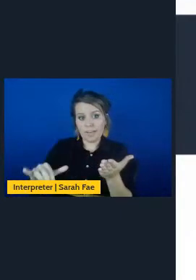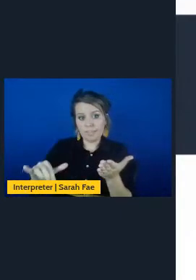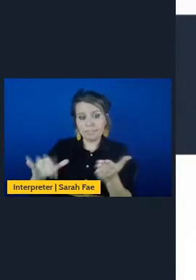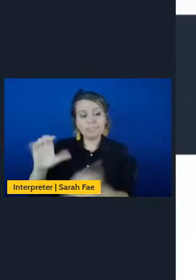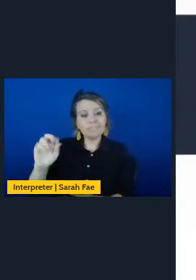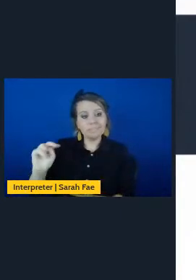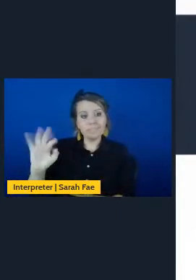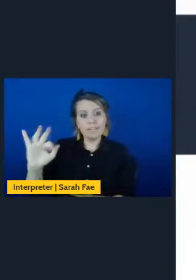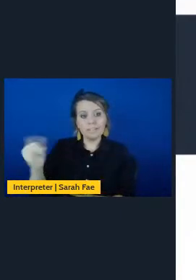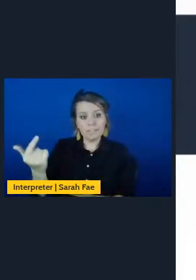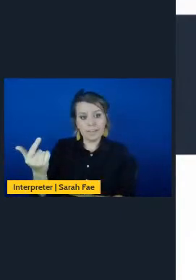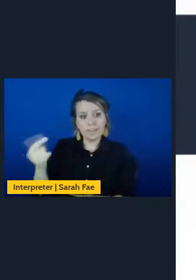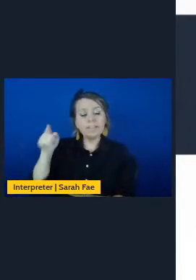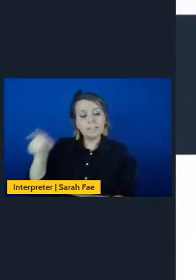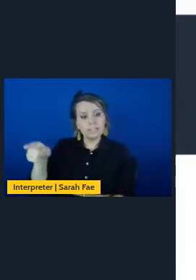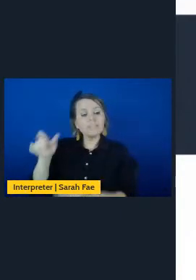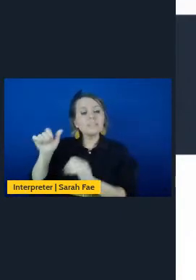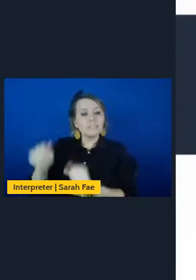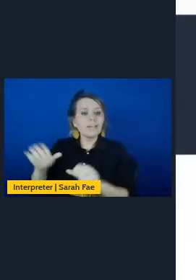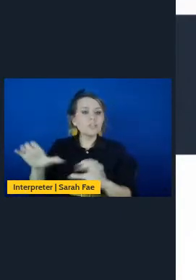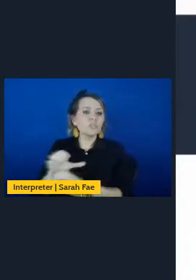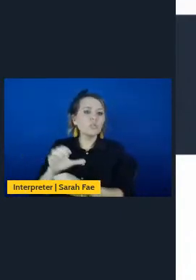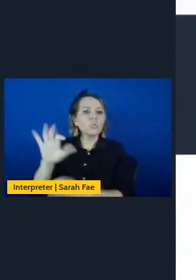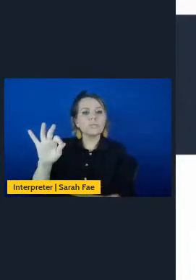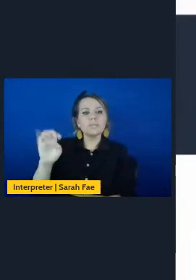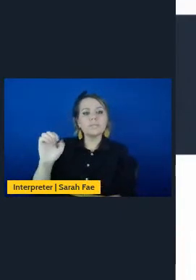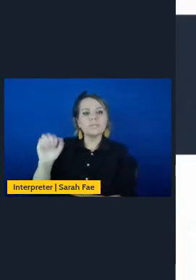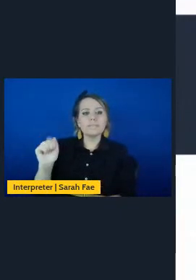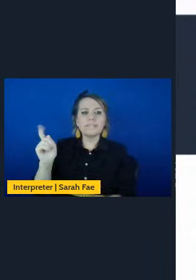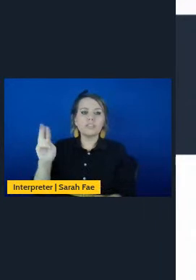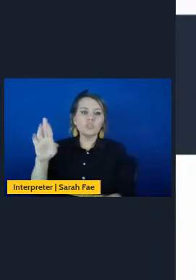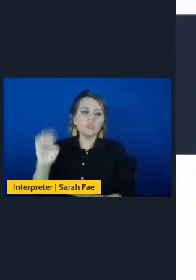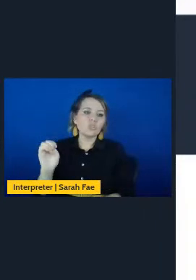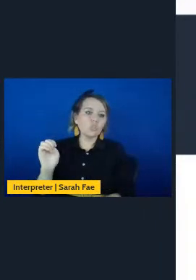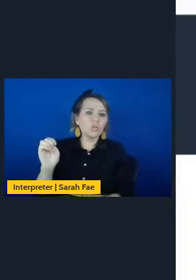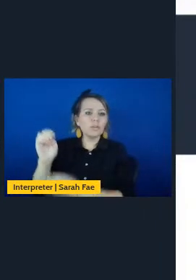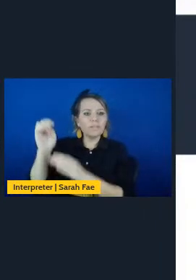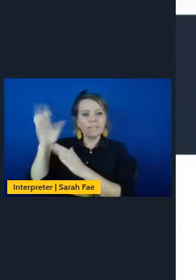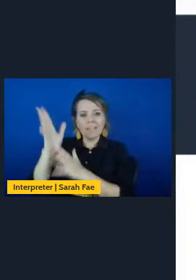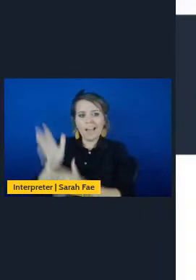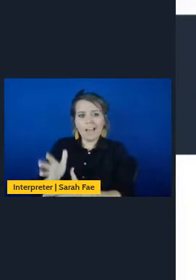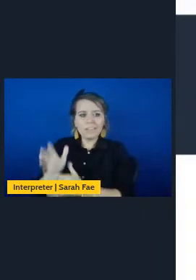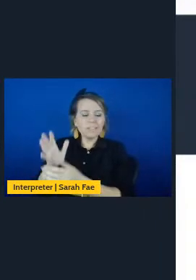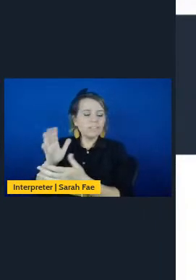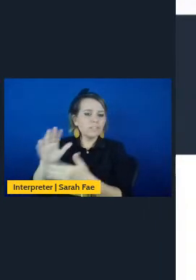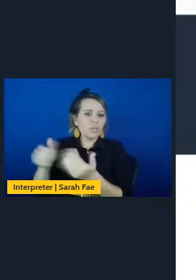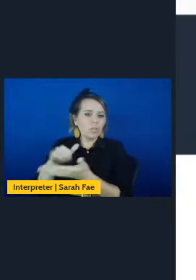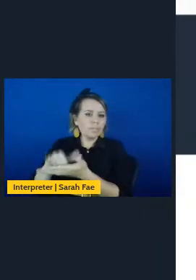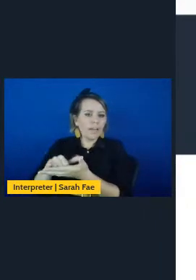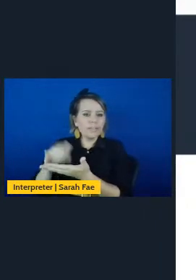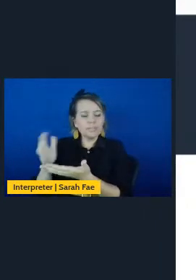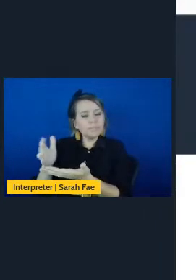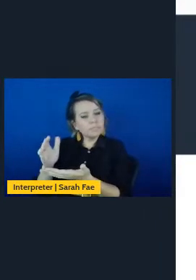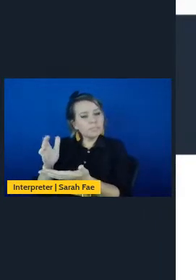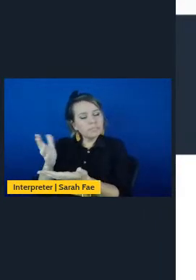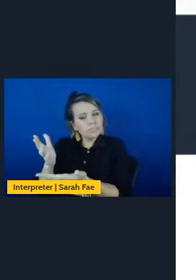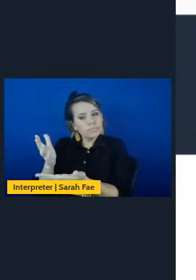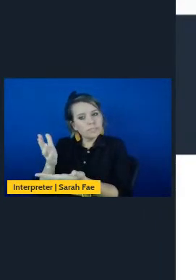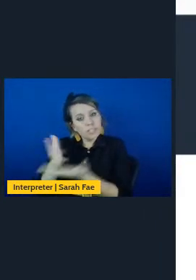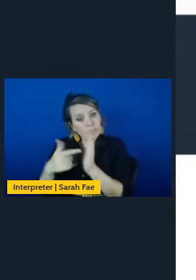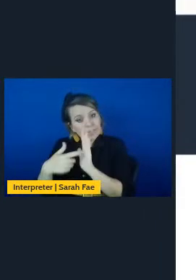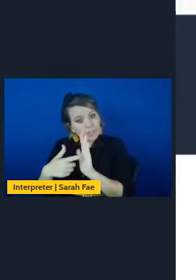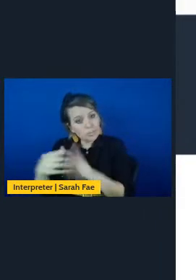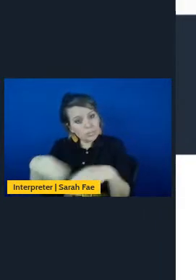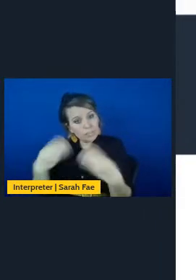purports to be able to do feature flags and do configuration changes without a deploy. And some of the examples they give include things like